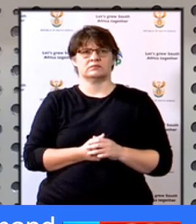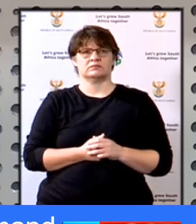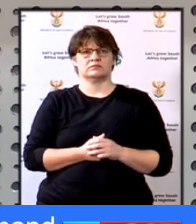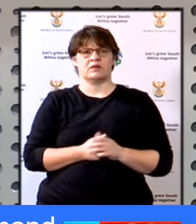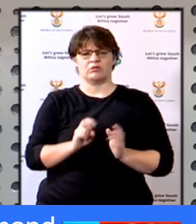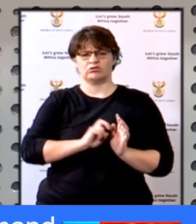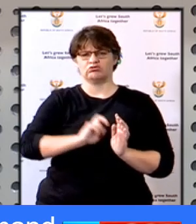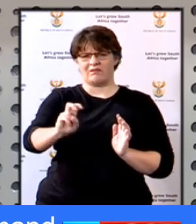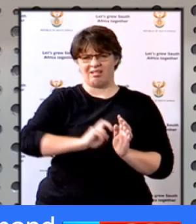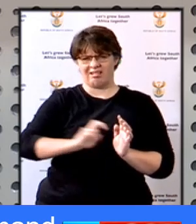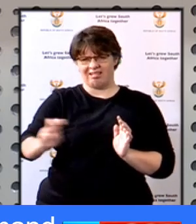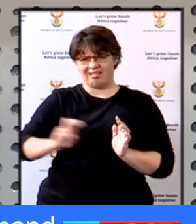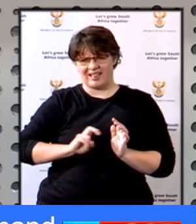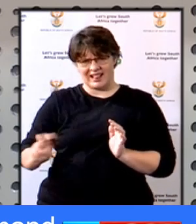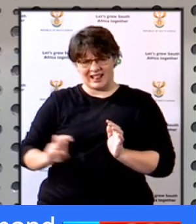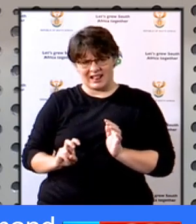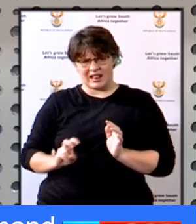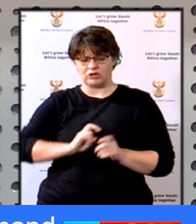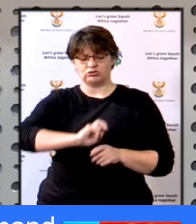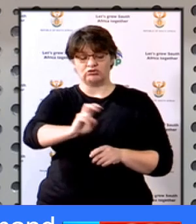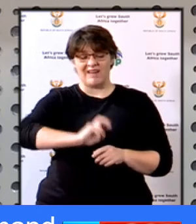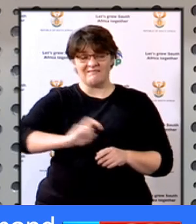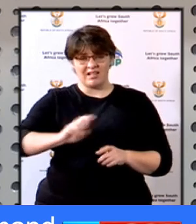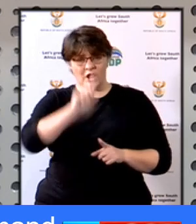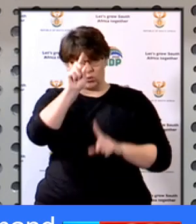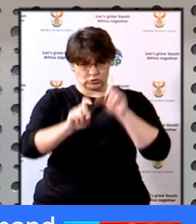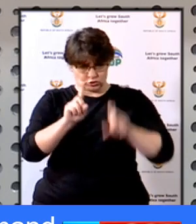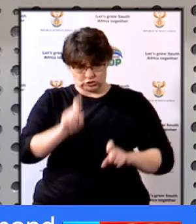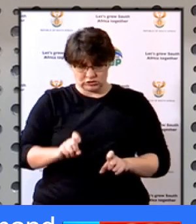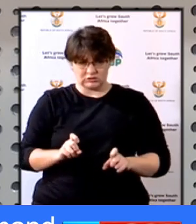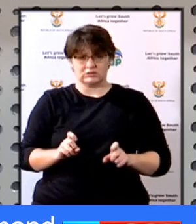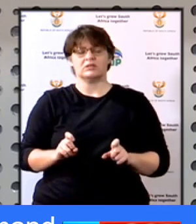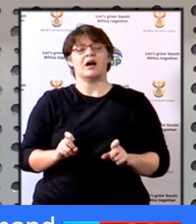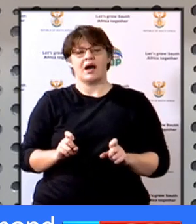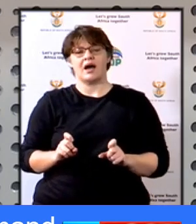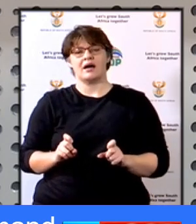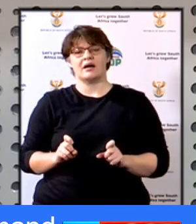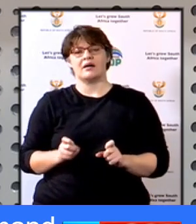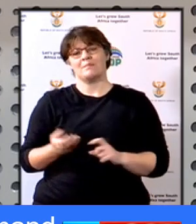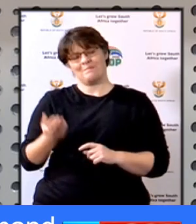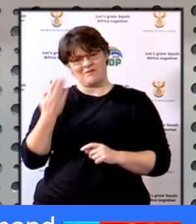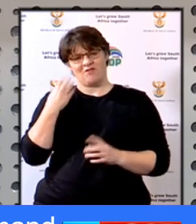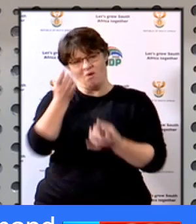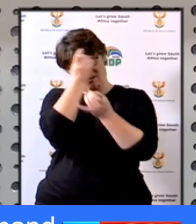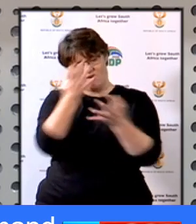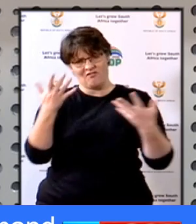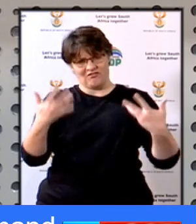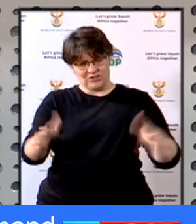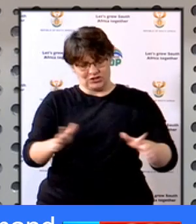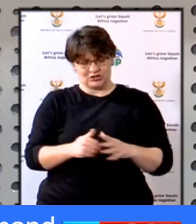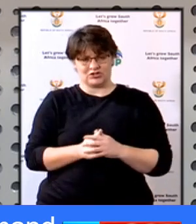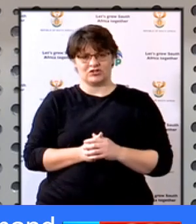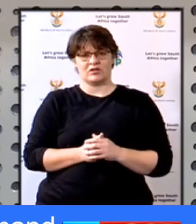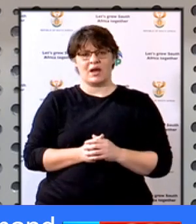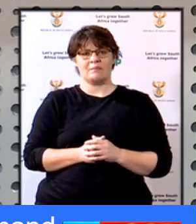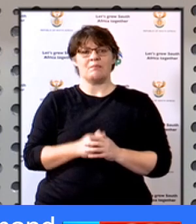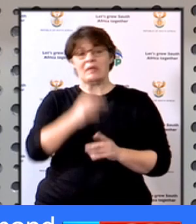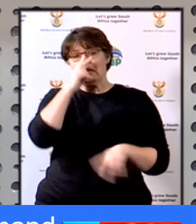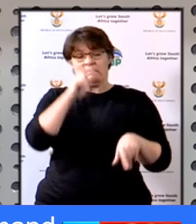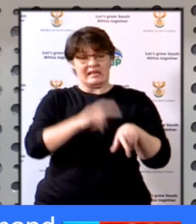travel, I think all of the travel related questions had been addressed earlier, but if there's any specific